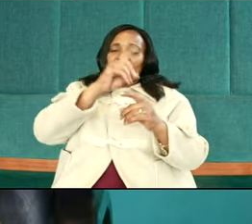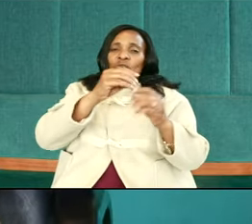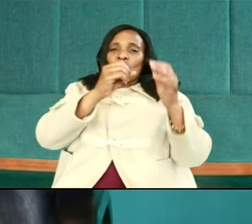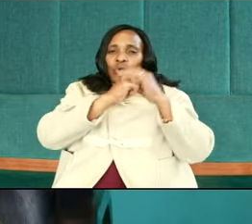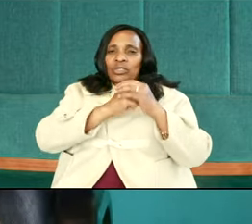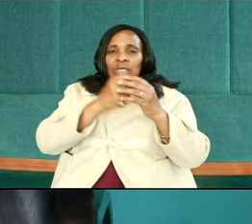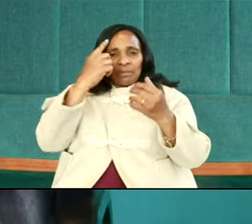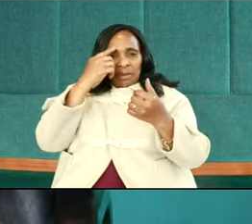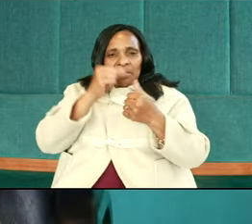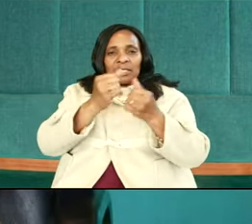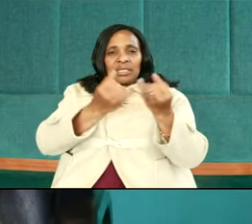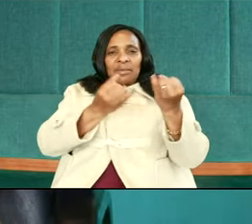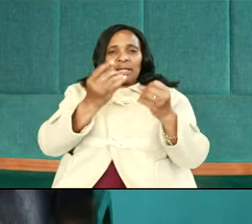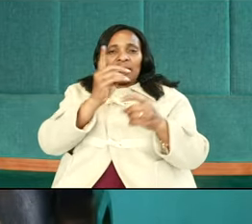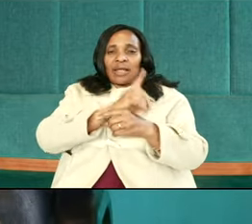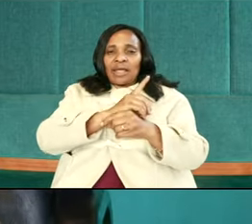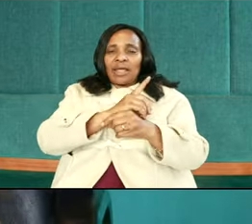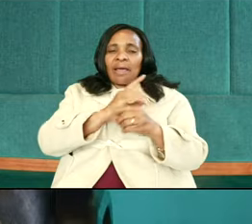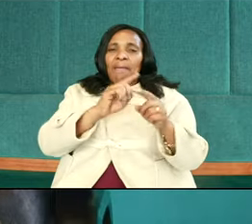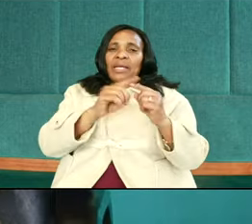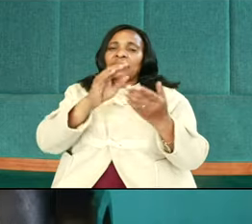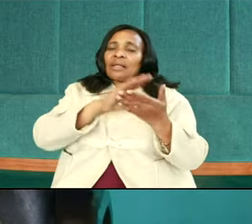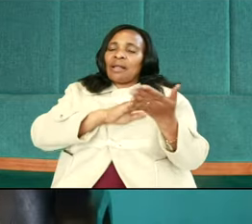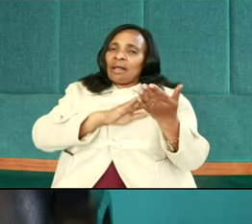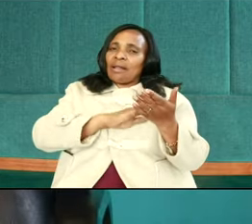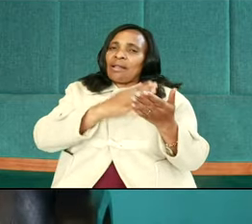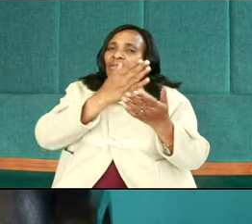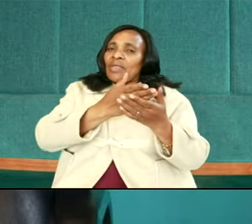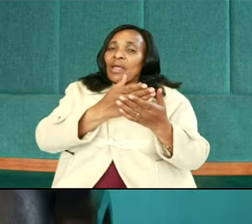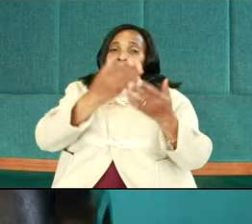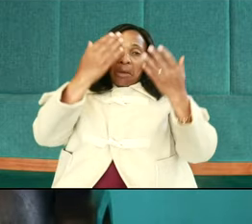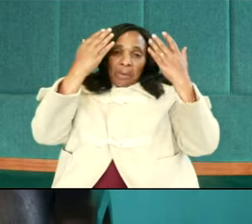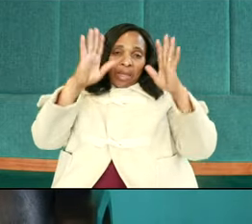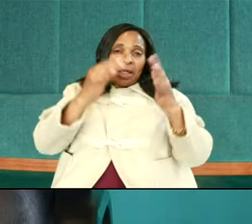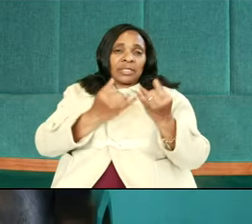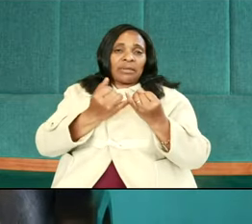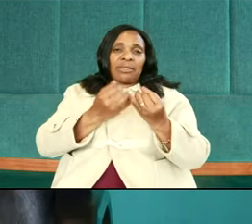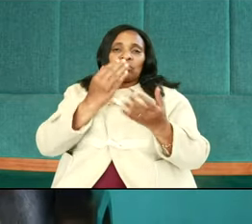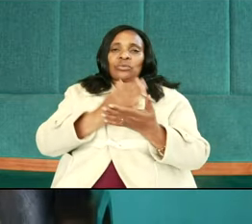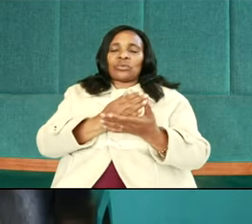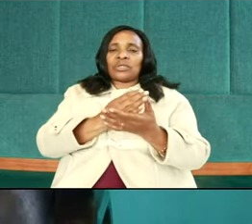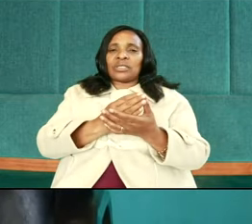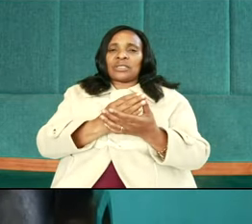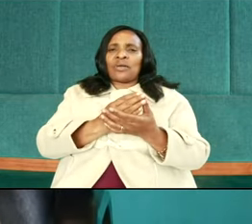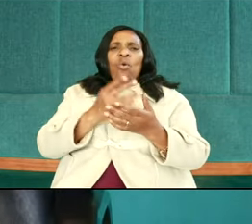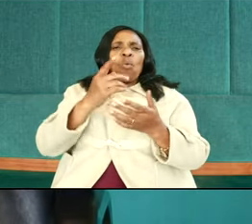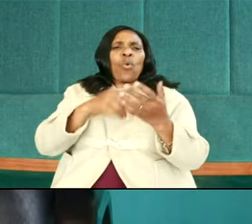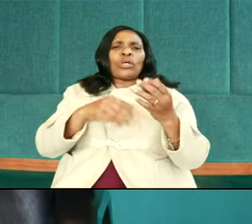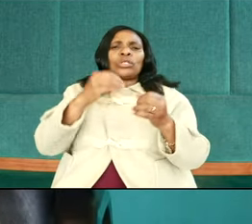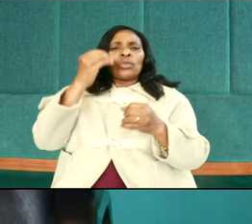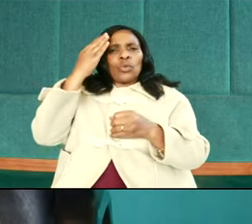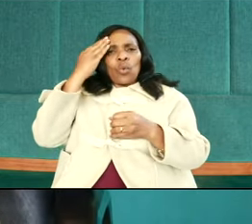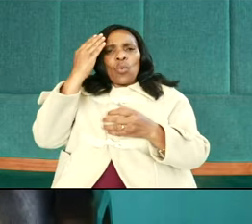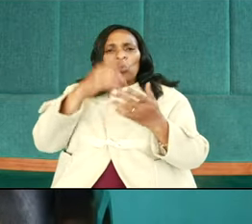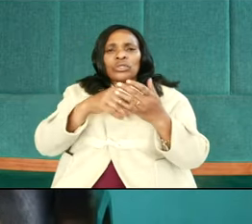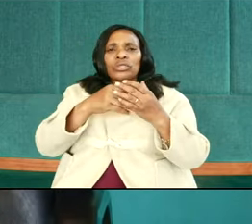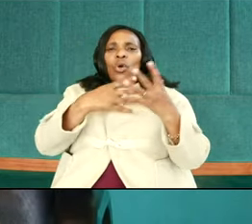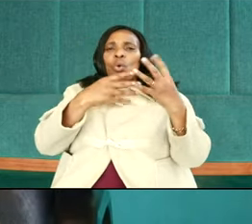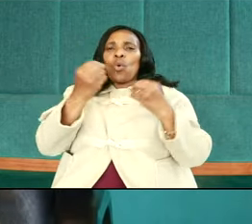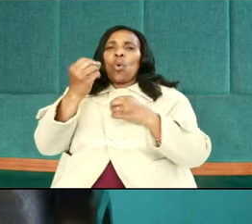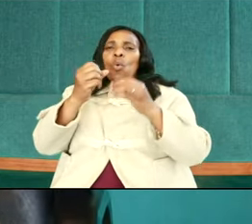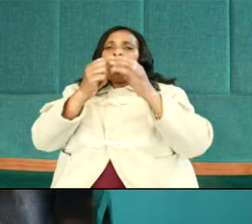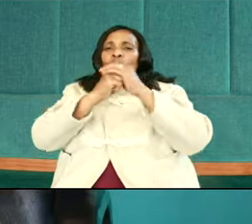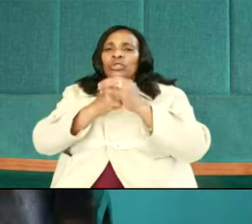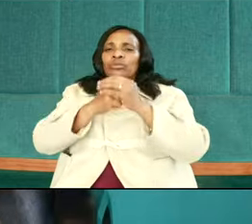remember the Sabbath day, but for them, based on where they are, they don't know the Sabbath truth. So what they do know is you go to worship on